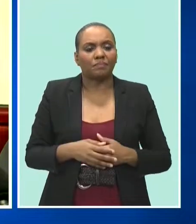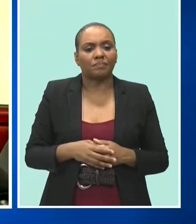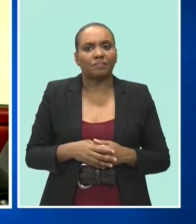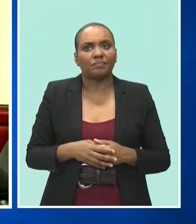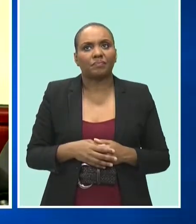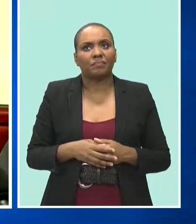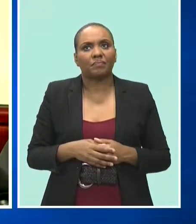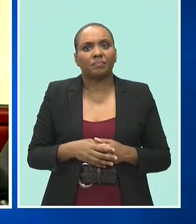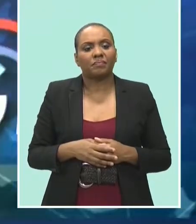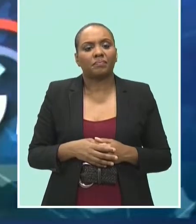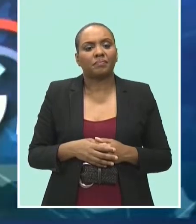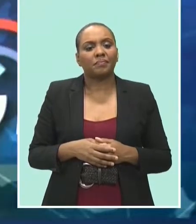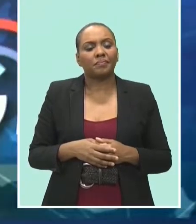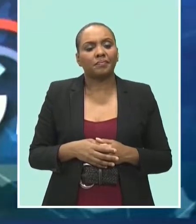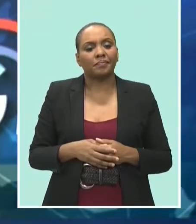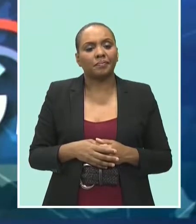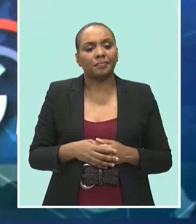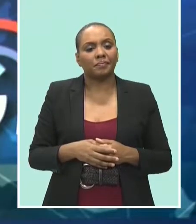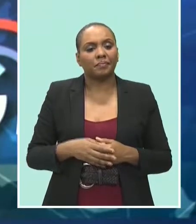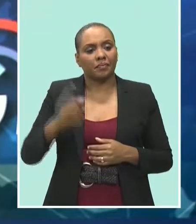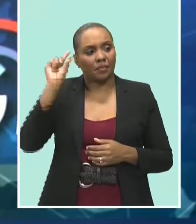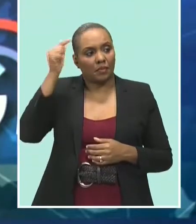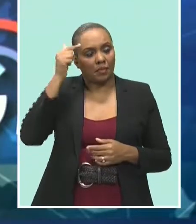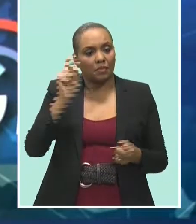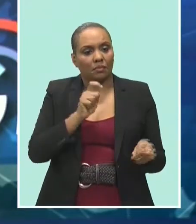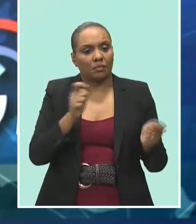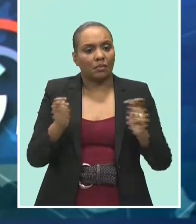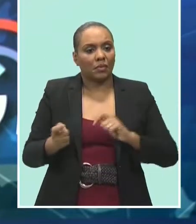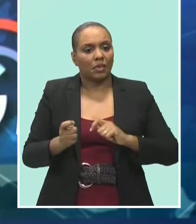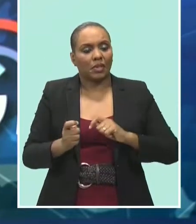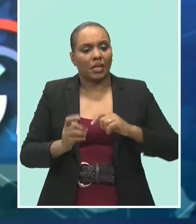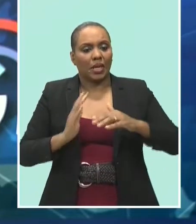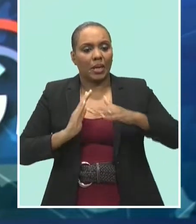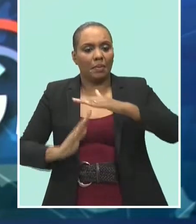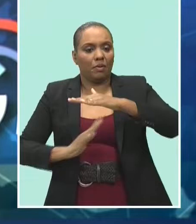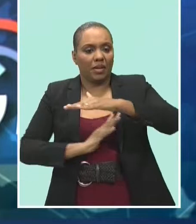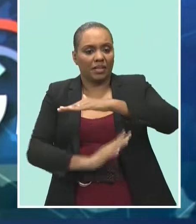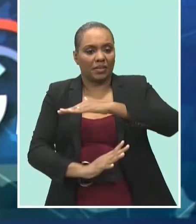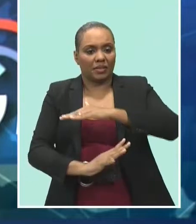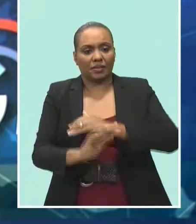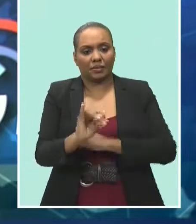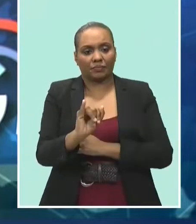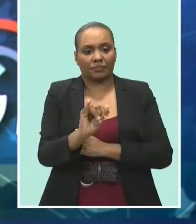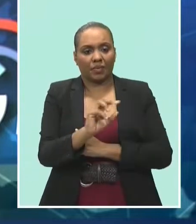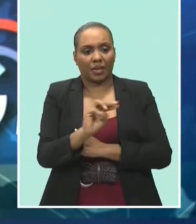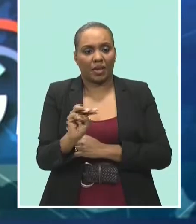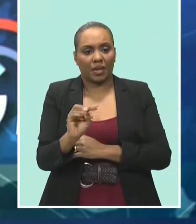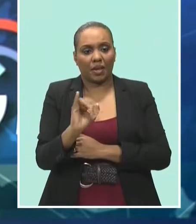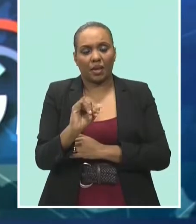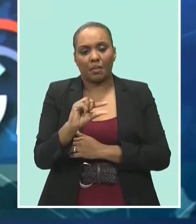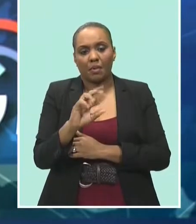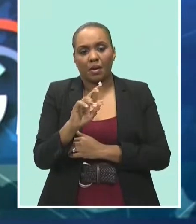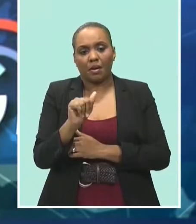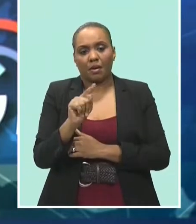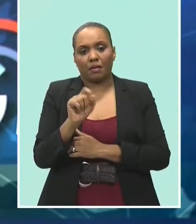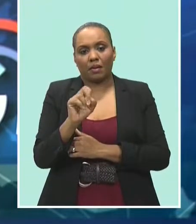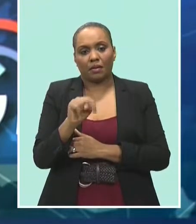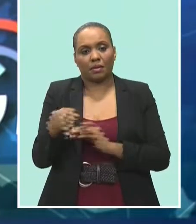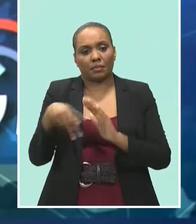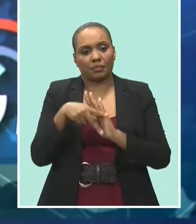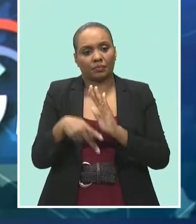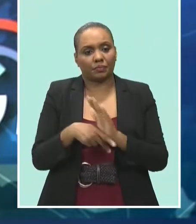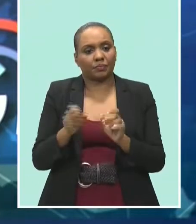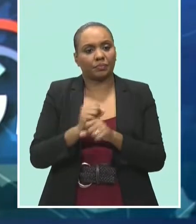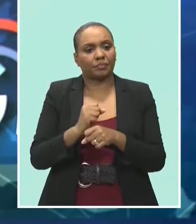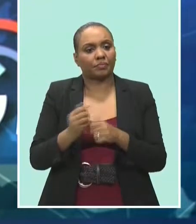that event. Government has amended its immigration policy to make it a bit easier for high net worth